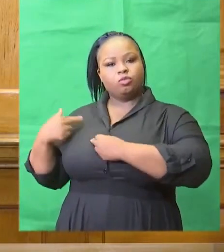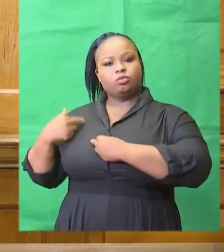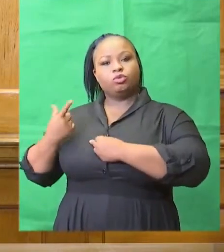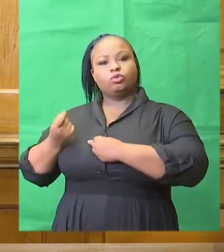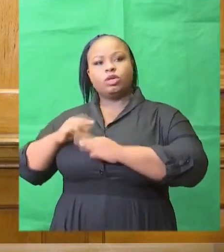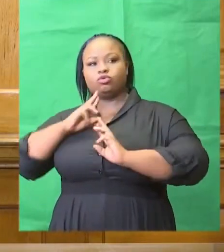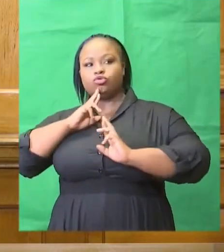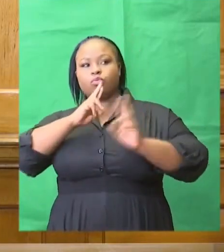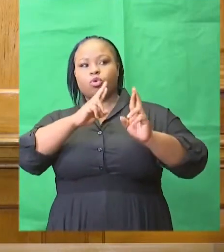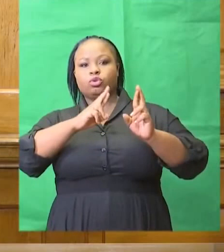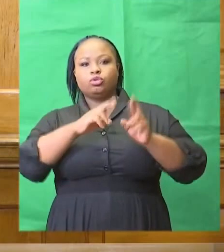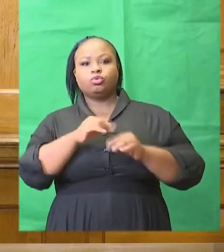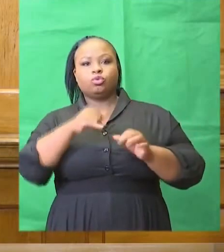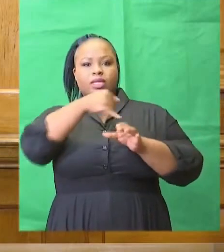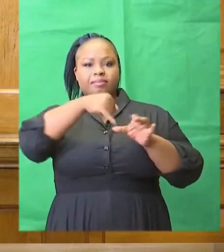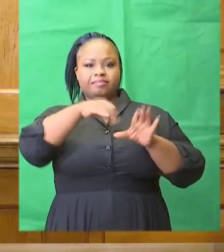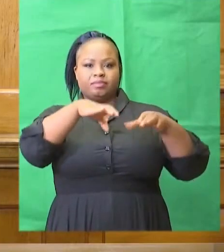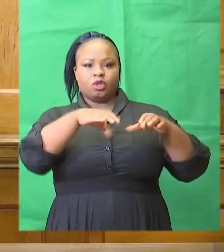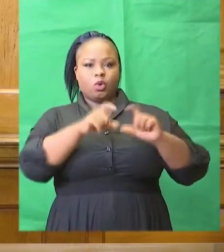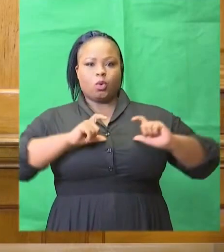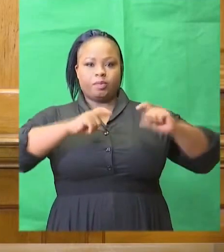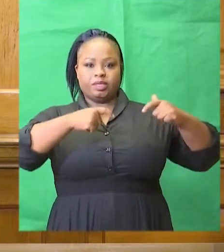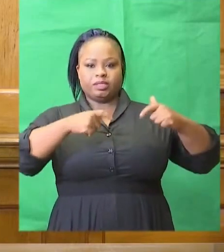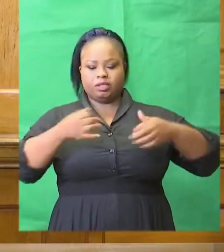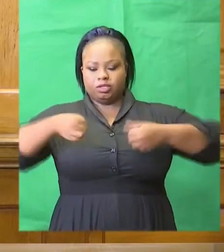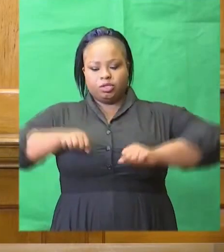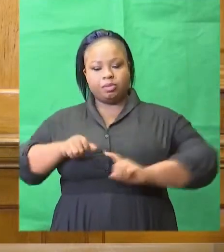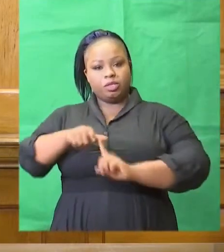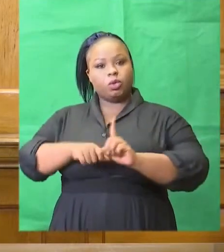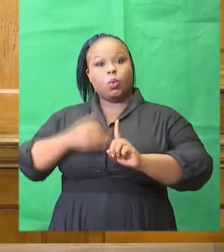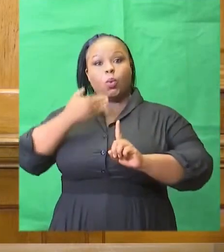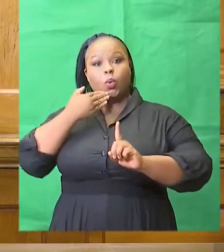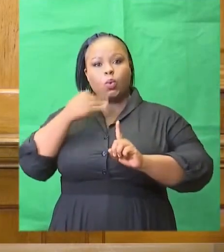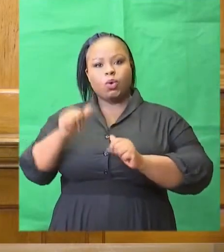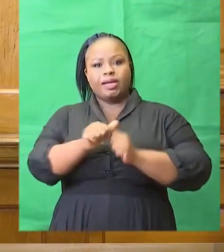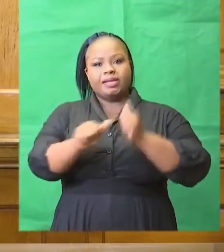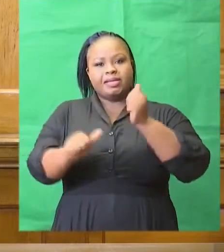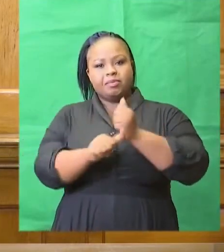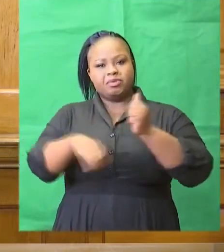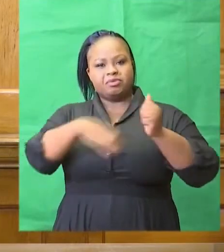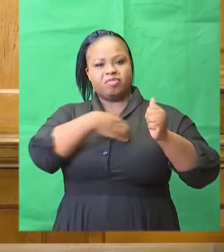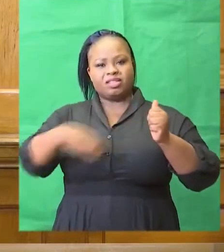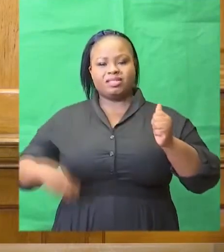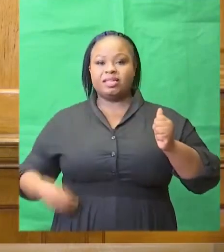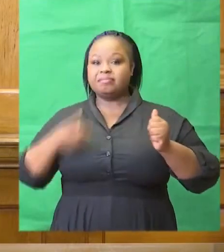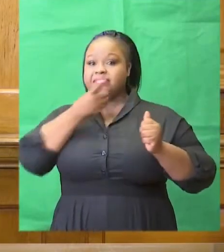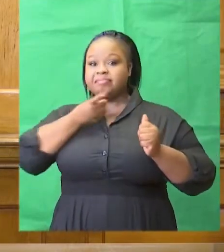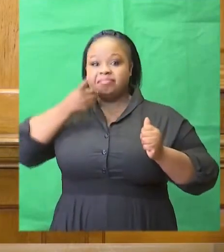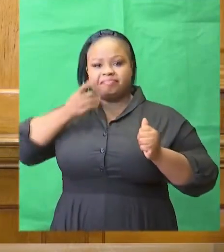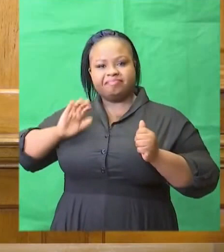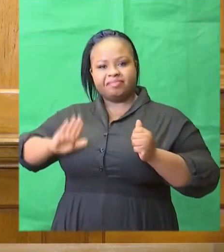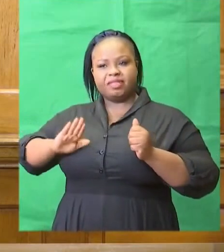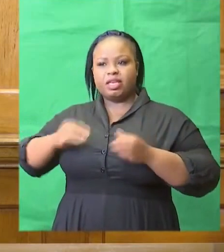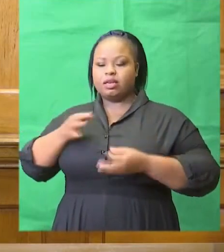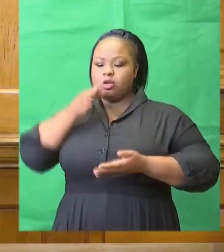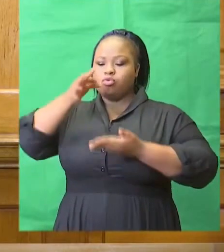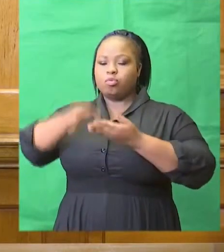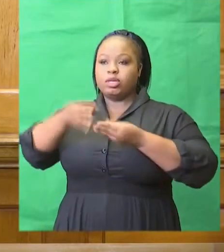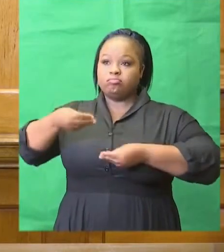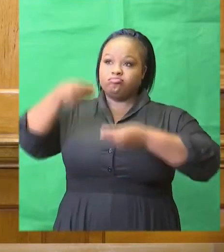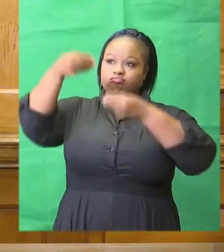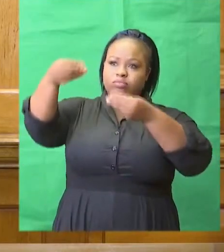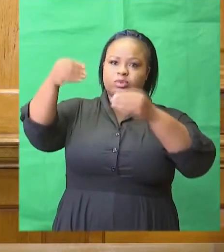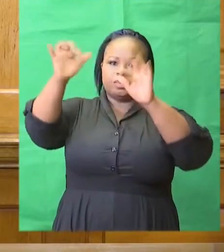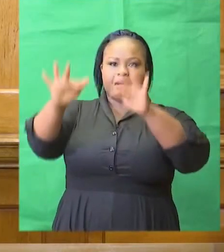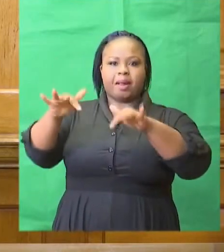on Vaccination, chaired by the Deputy President, which will make recommendations to Cabinet on a fair